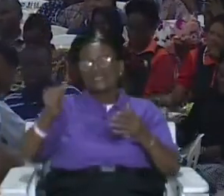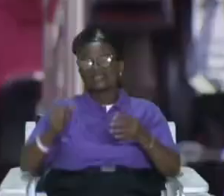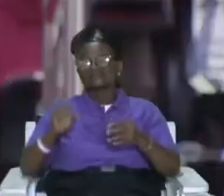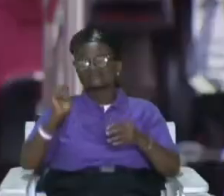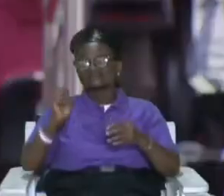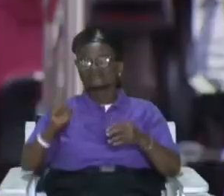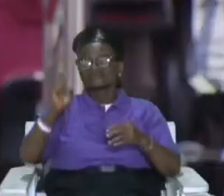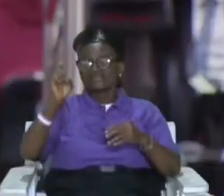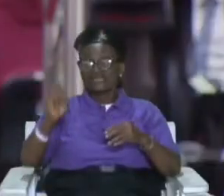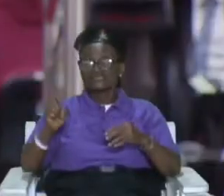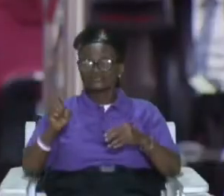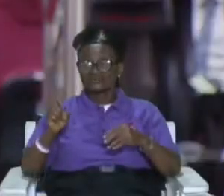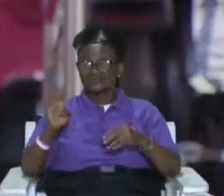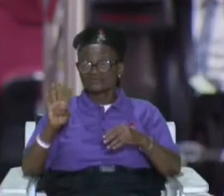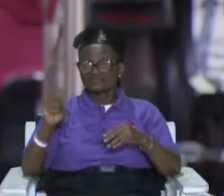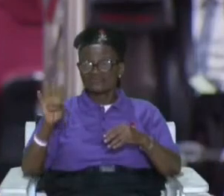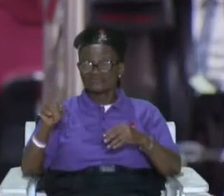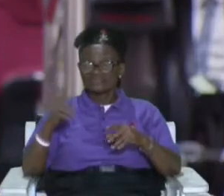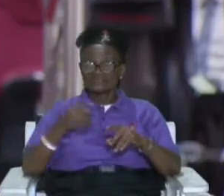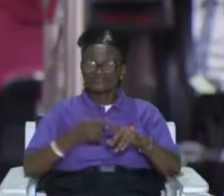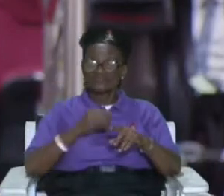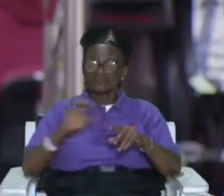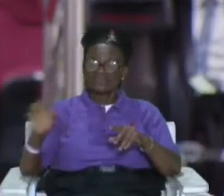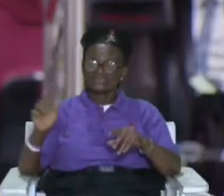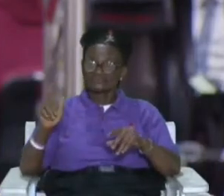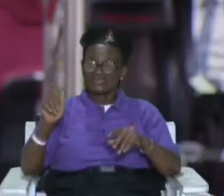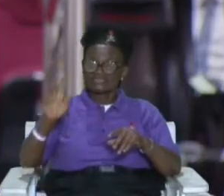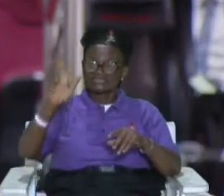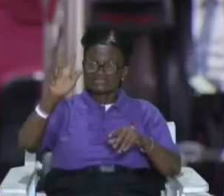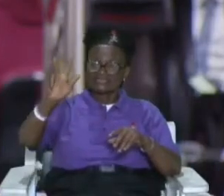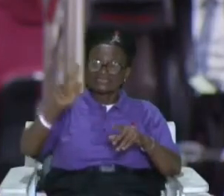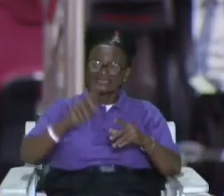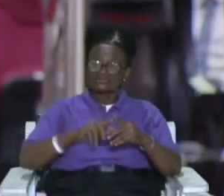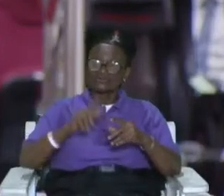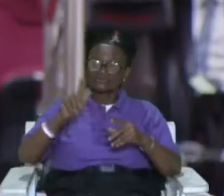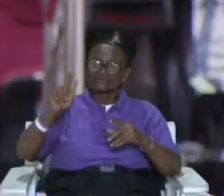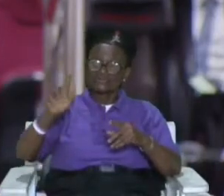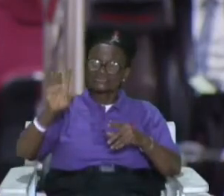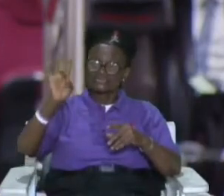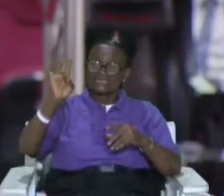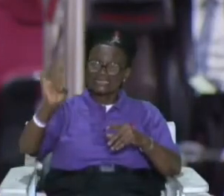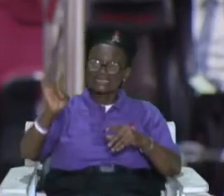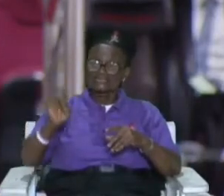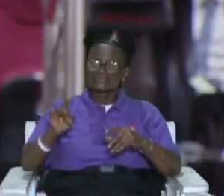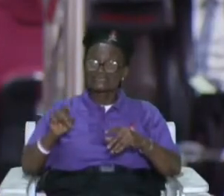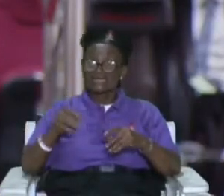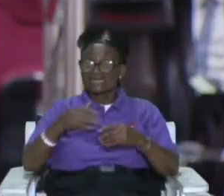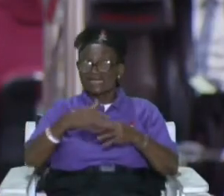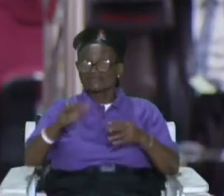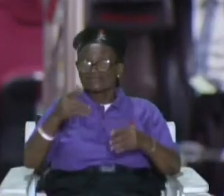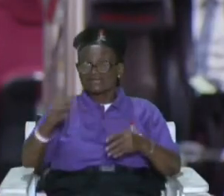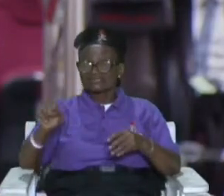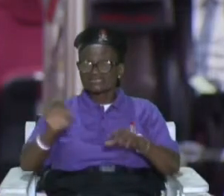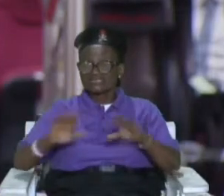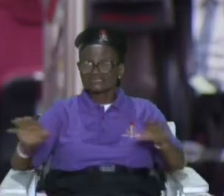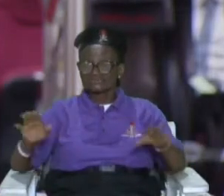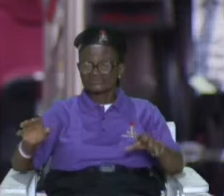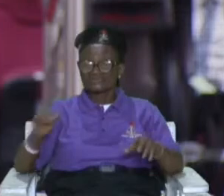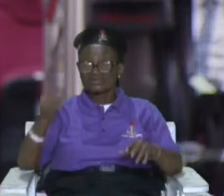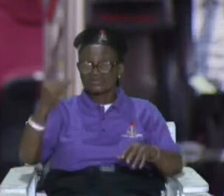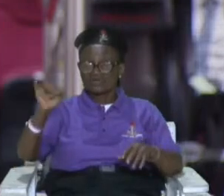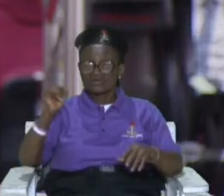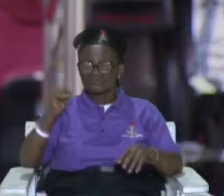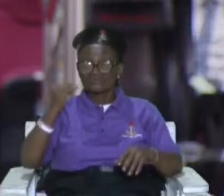Exodus 14 from verse 23 to 28. After the children of Israel